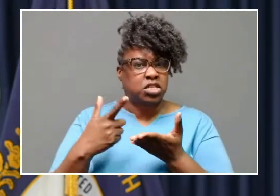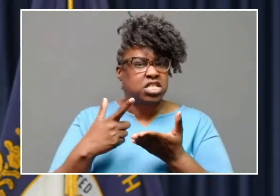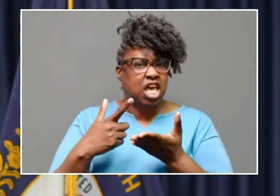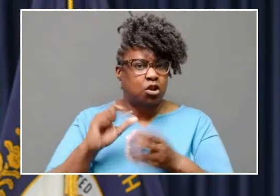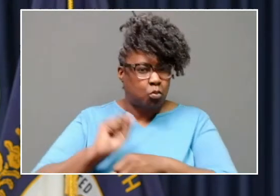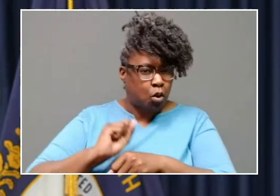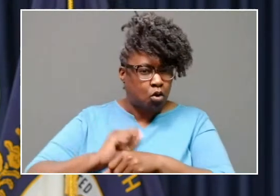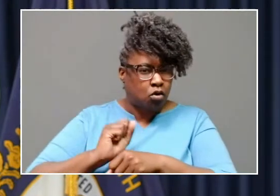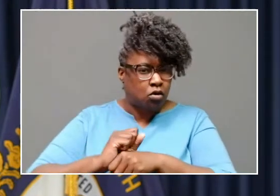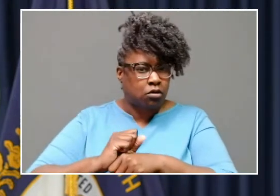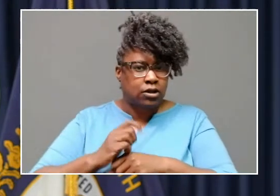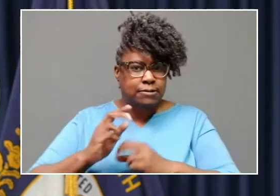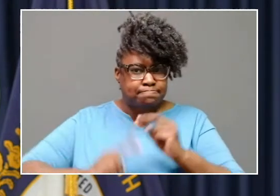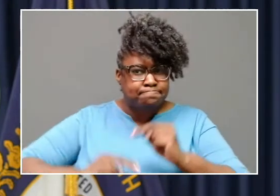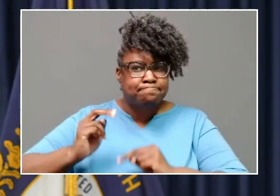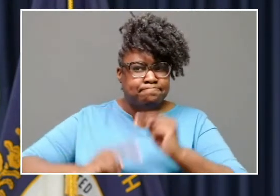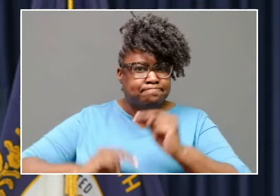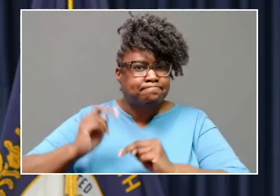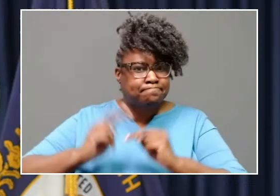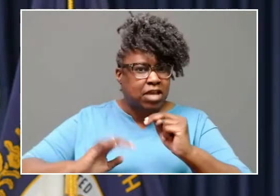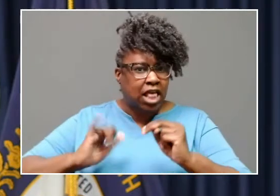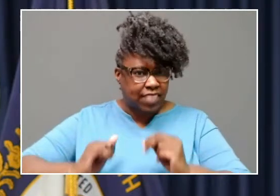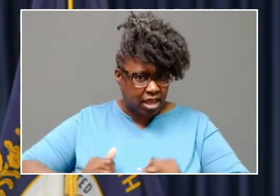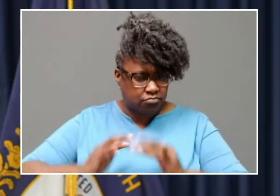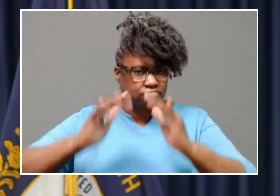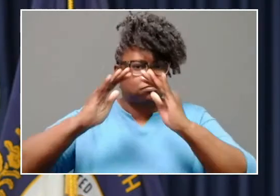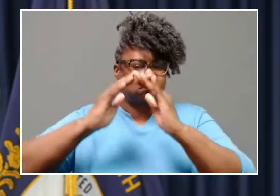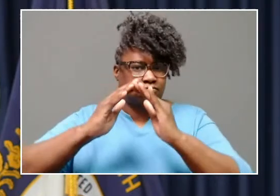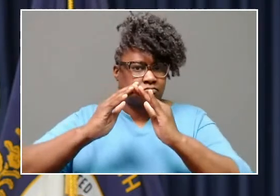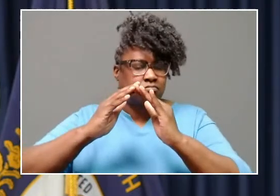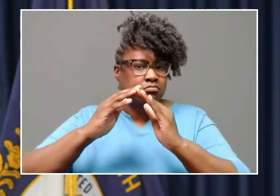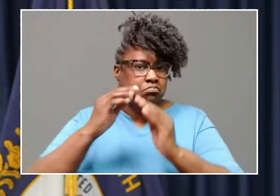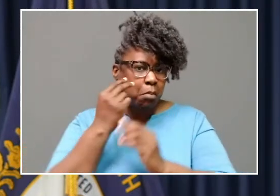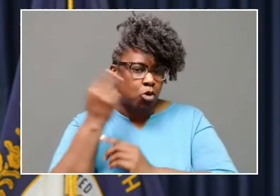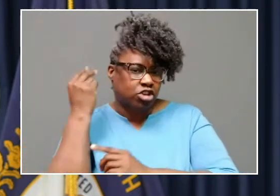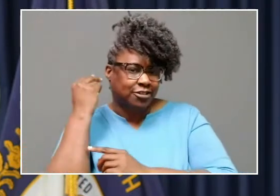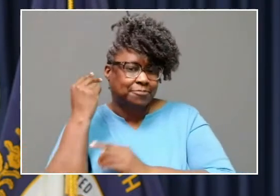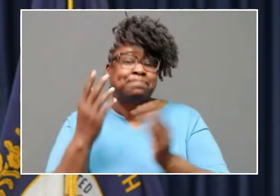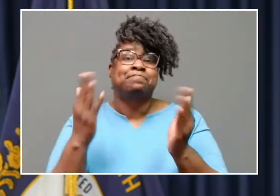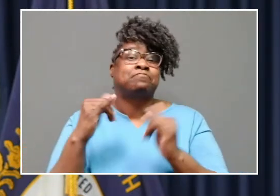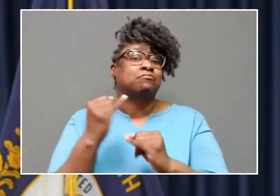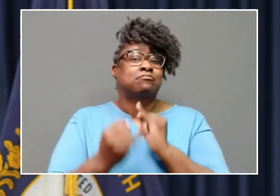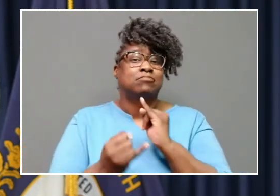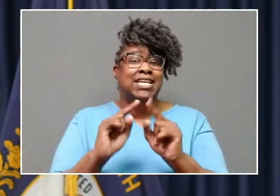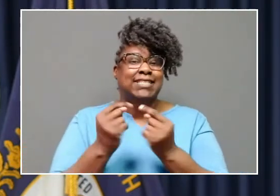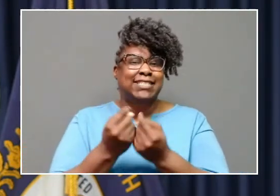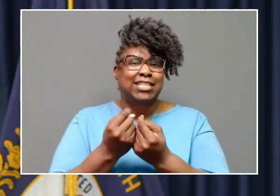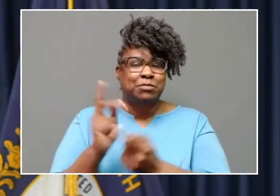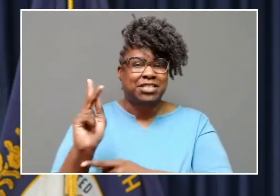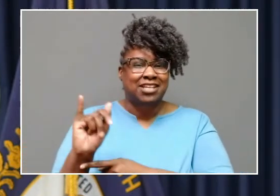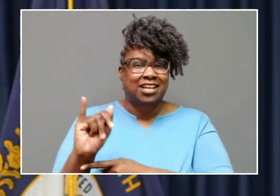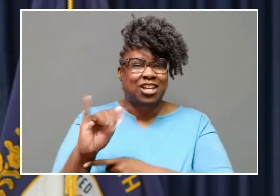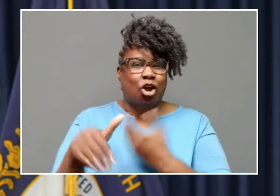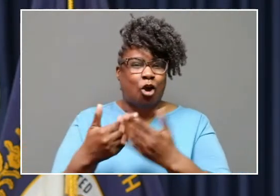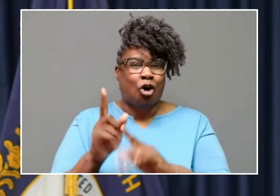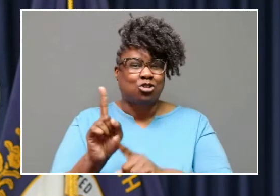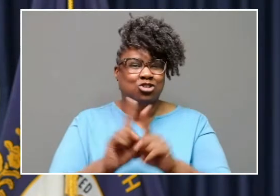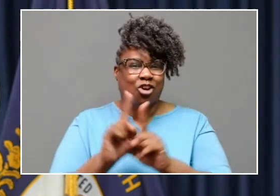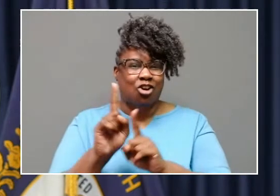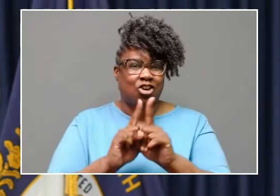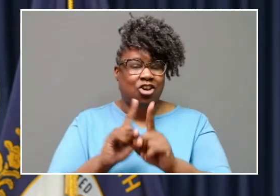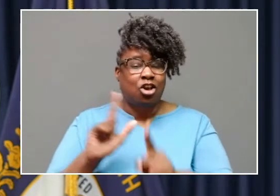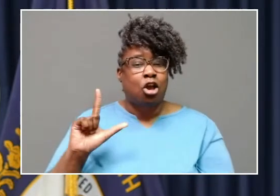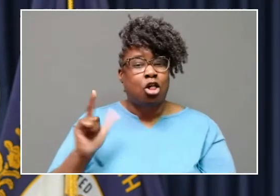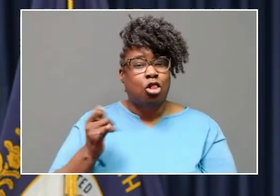that memorial. And finally, our team, Kentucky All-Star. Yesterday, I was proud to announce Laurel County native